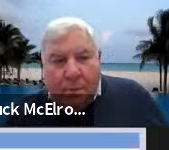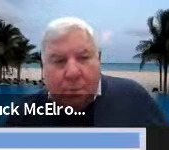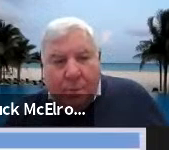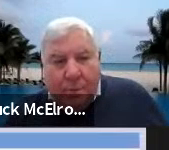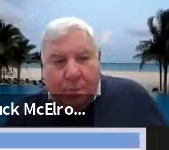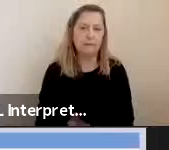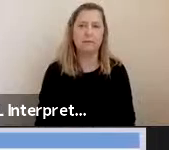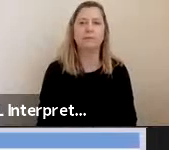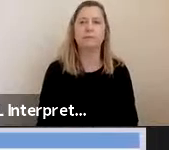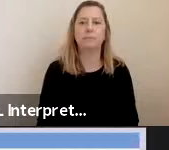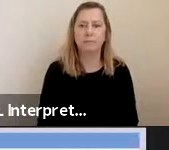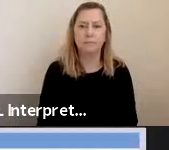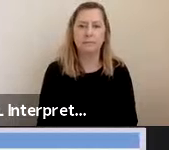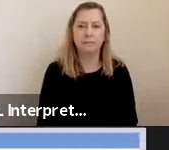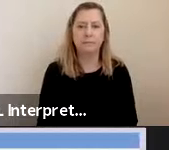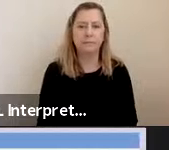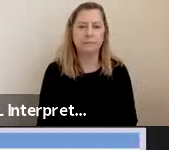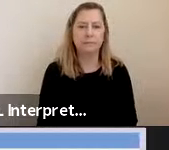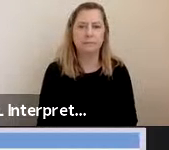Okay.